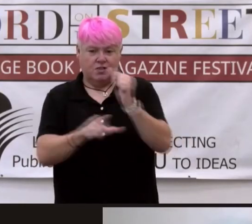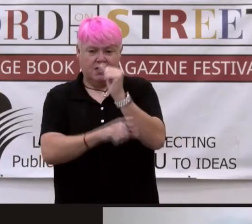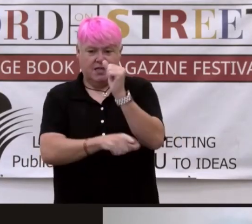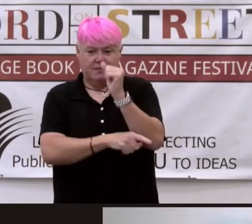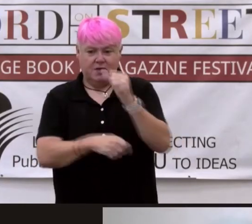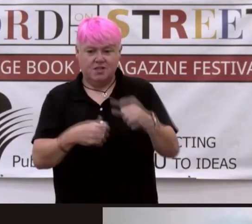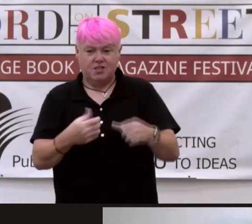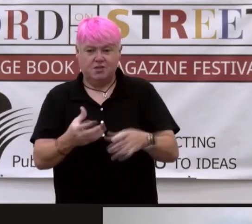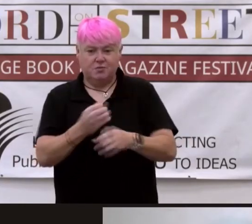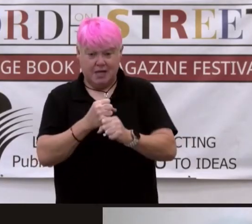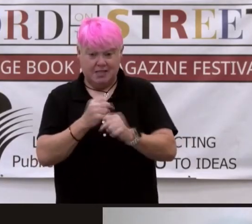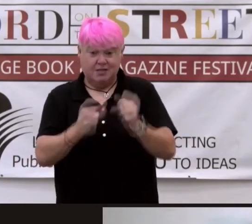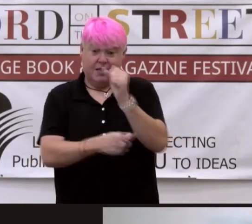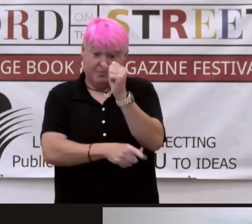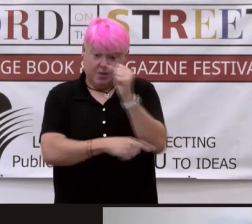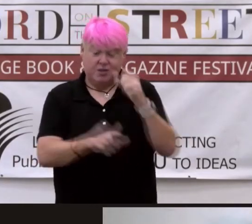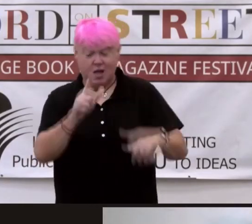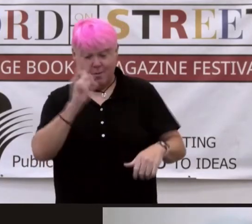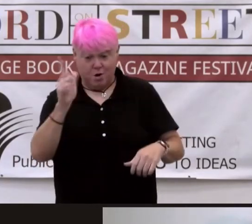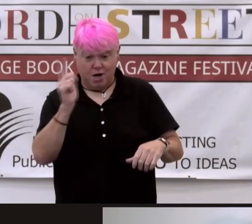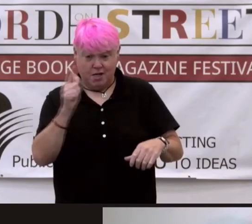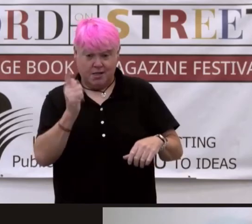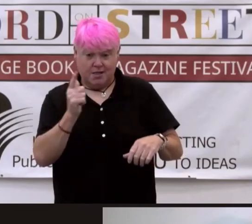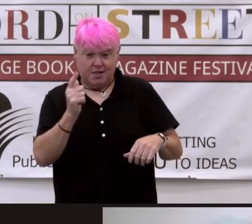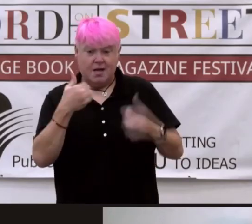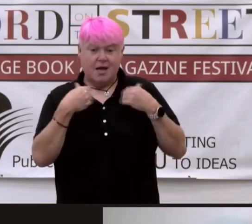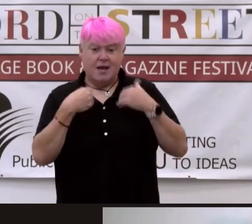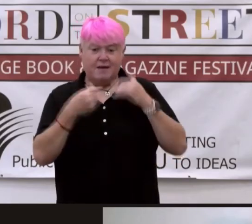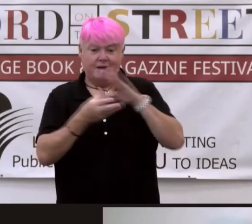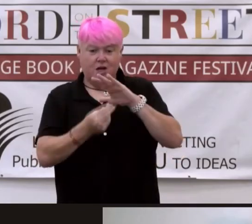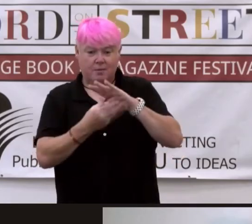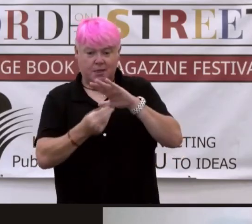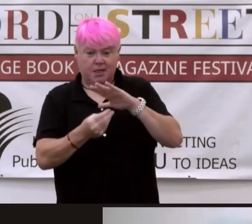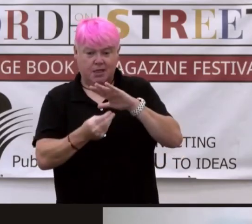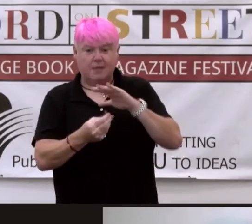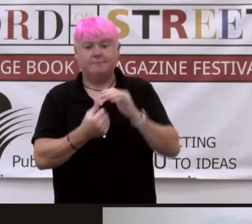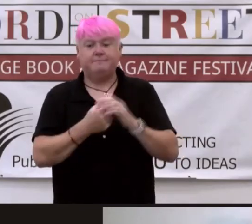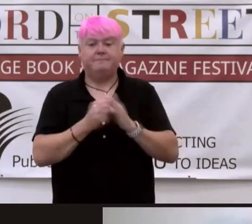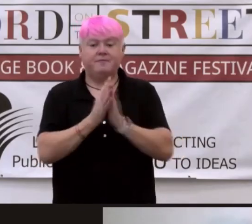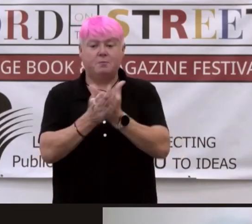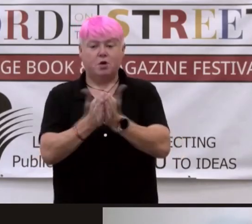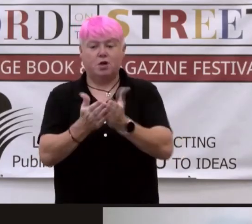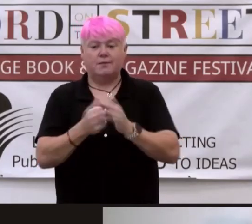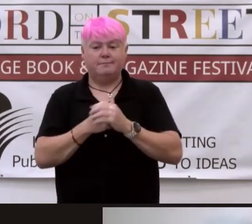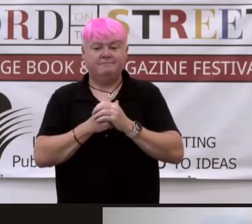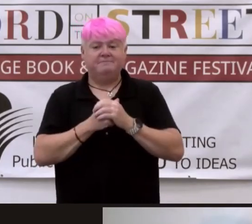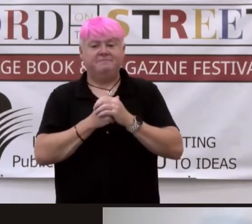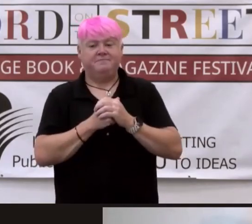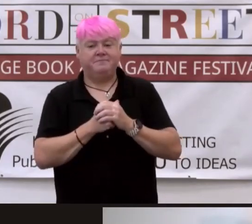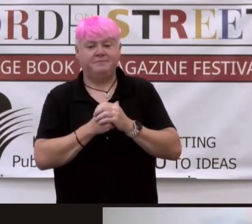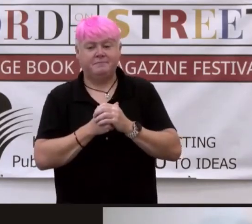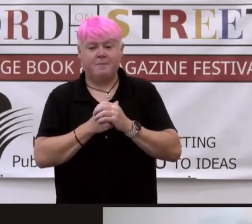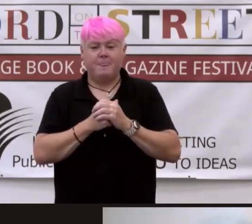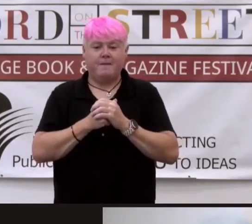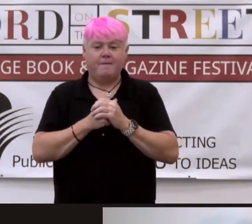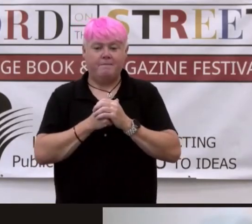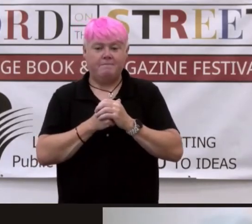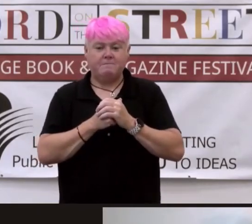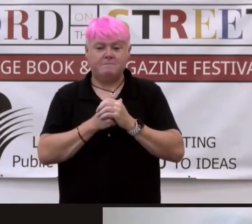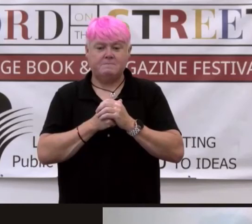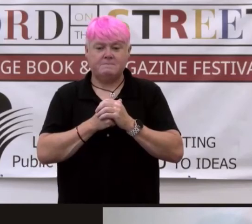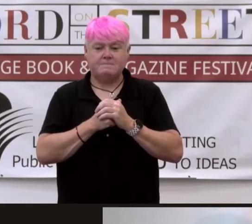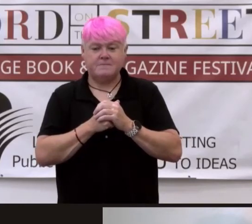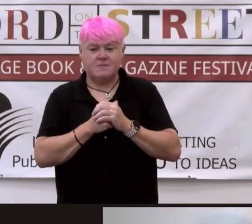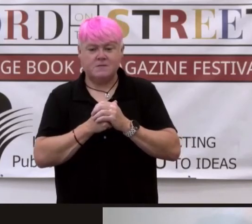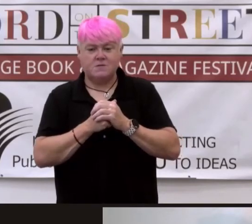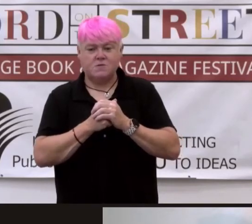it to one of the library branches, I have a copy of Sadie, hardcover copy to give away. So we'll be doing that in a few moments.